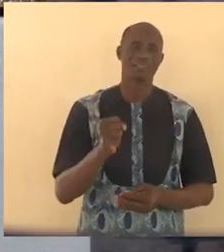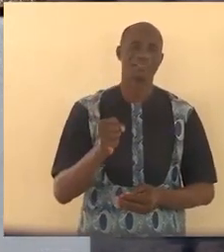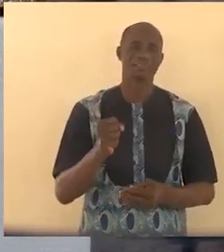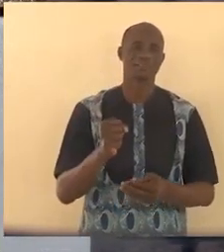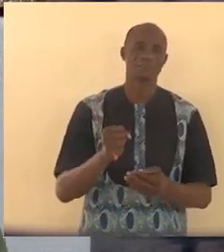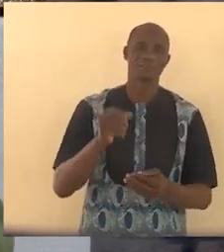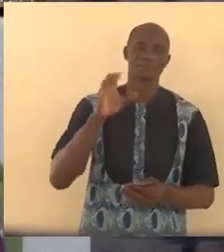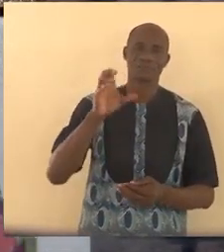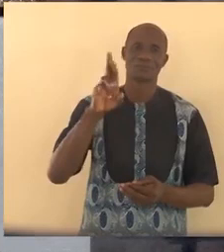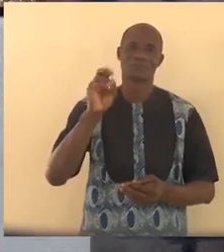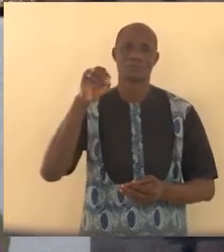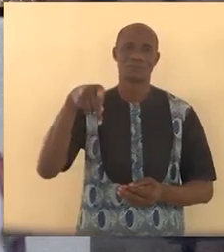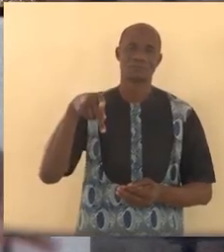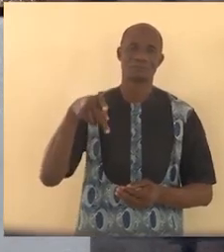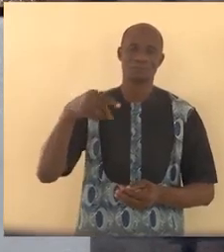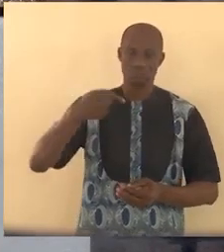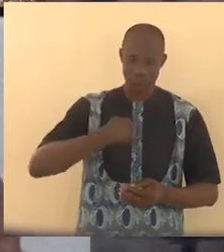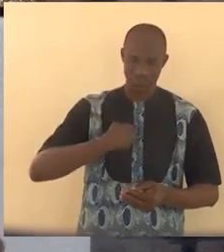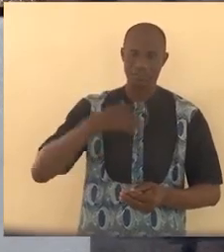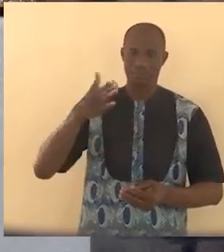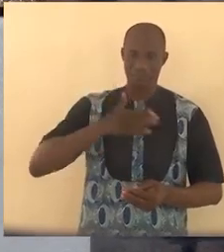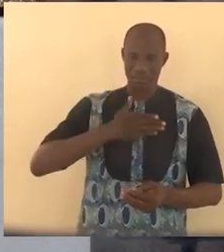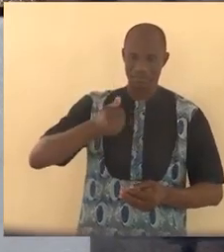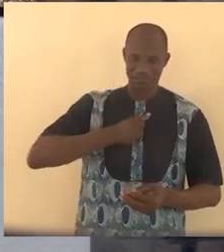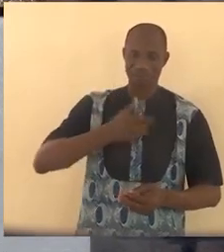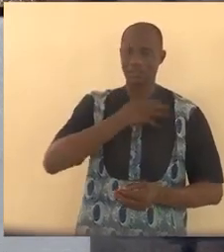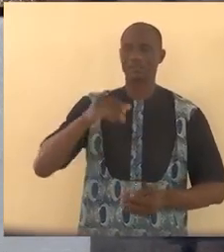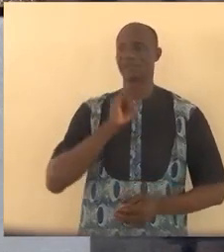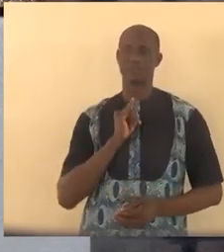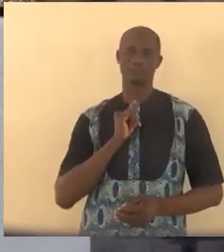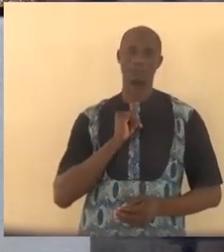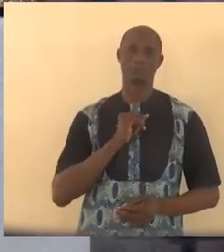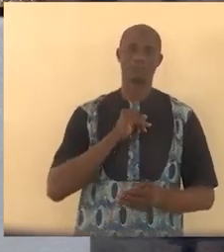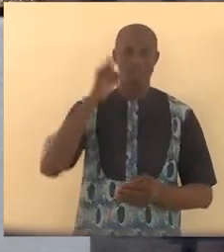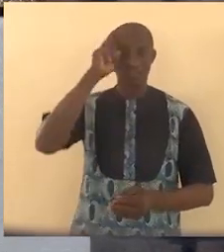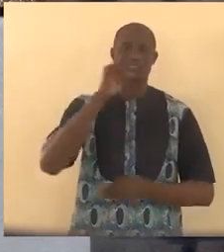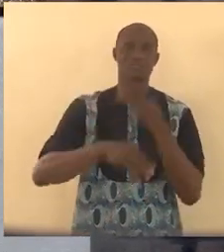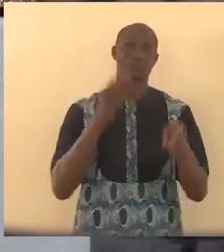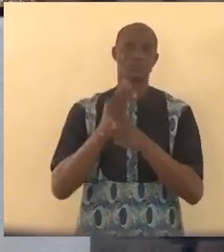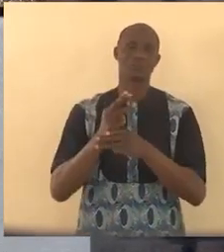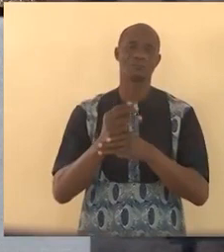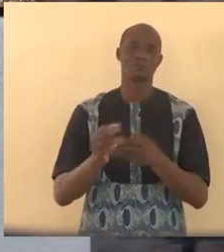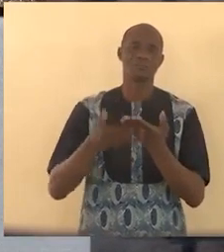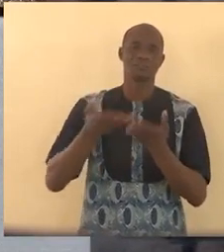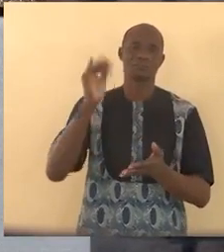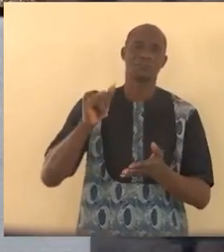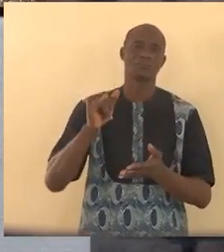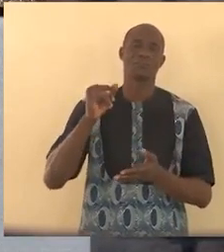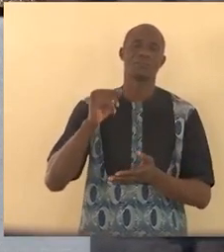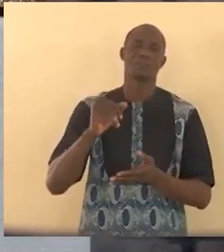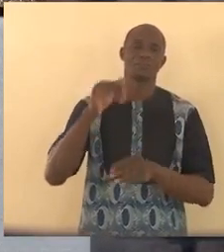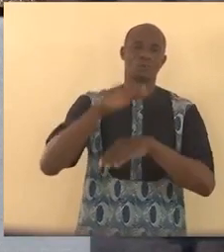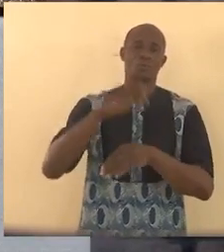his bands, his possession, me, myself, and I. His world was seen simply in terms of what